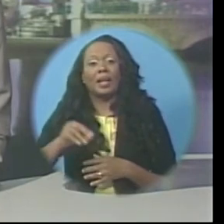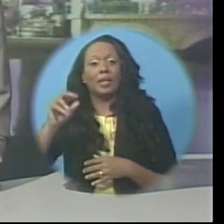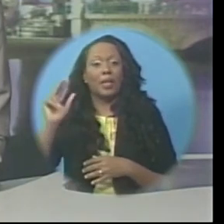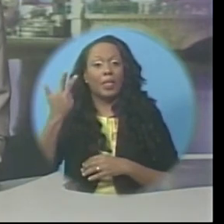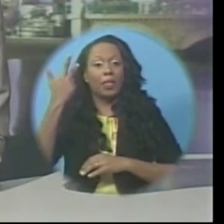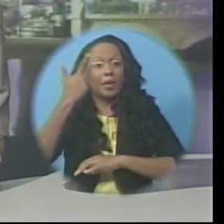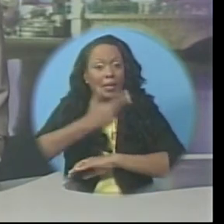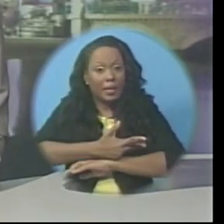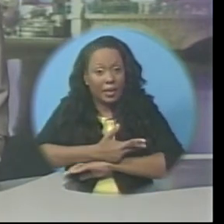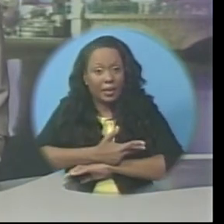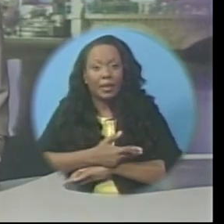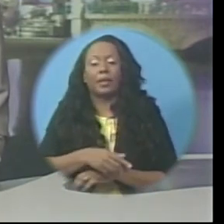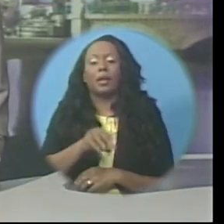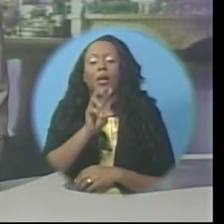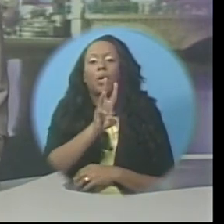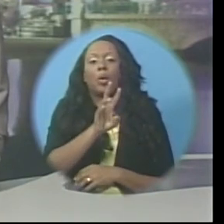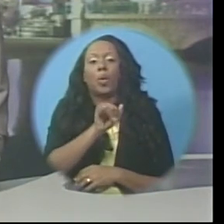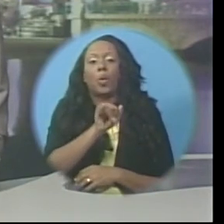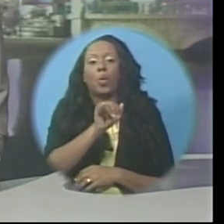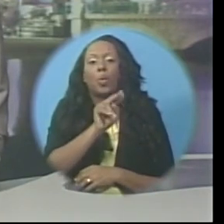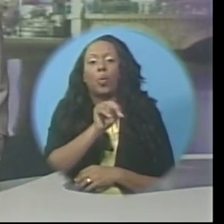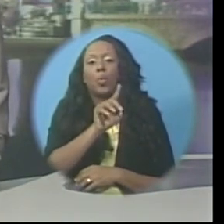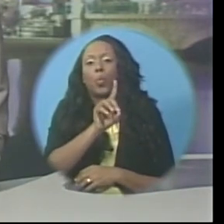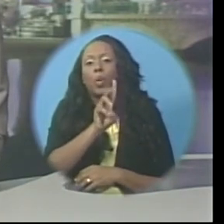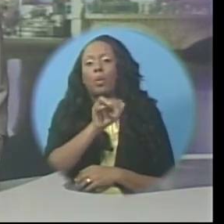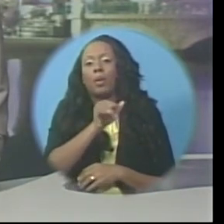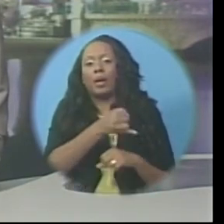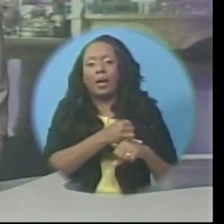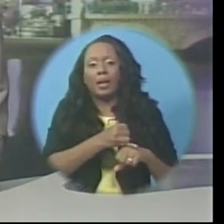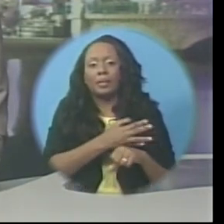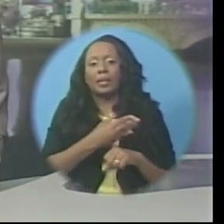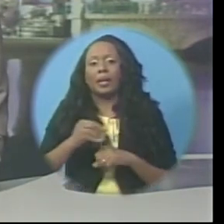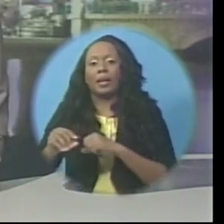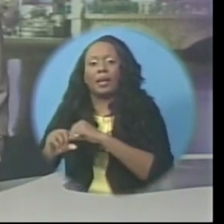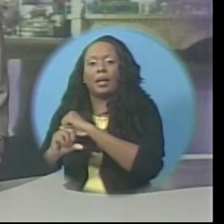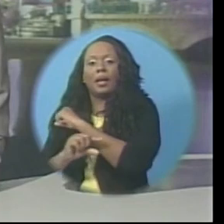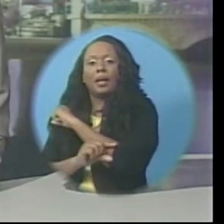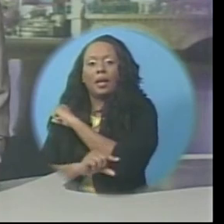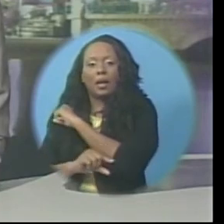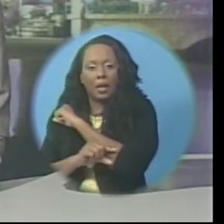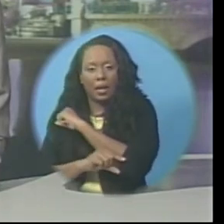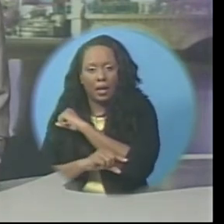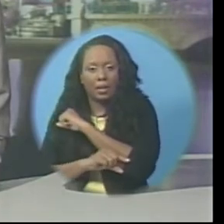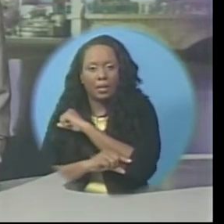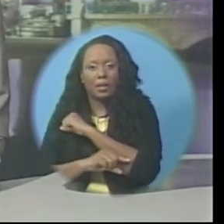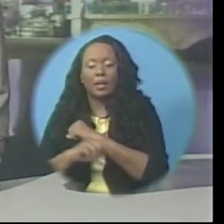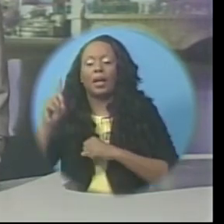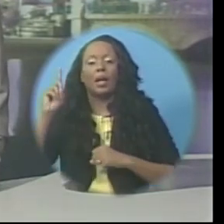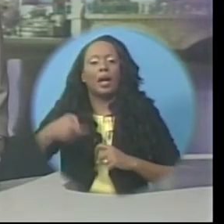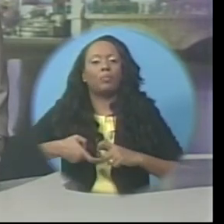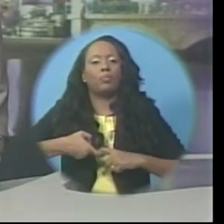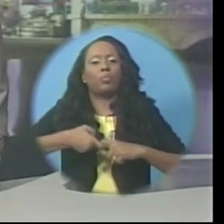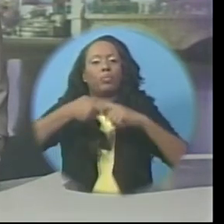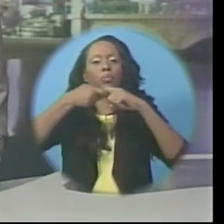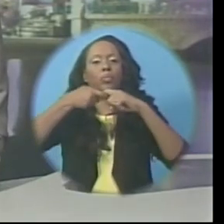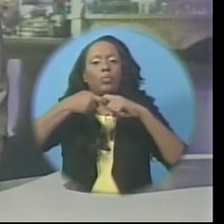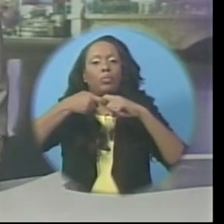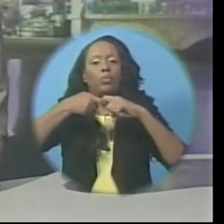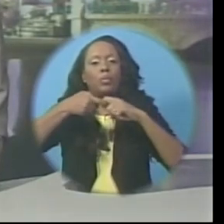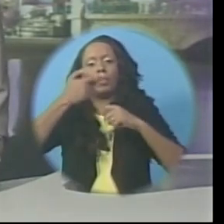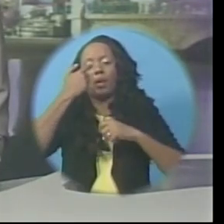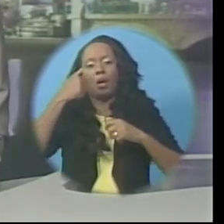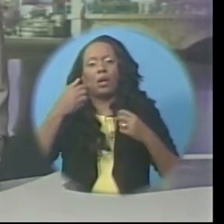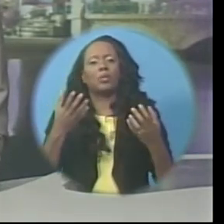between Windward Islands Volcanoes and Ghana Jaguars at the Darren Sammy National Cricket Ground in St. Lucia has been abandoned without a ball